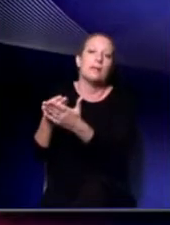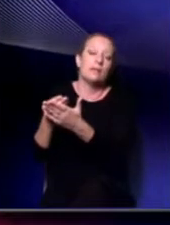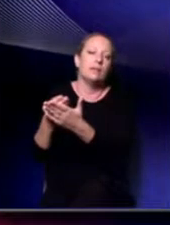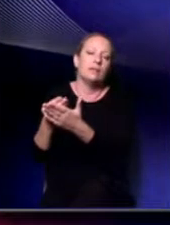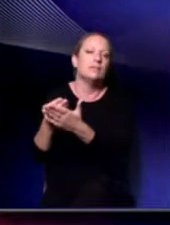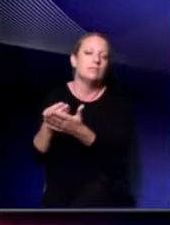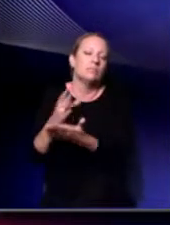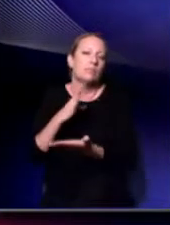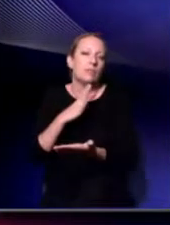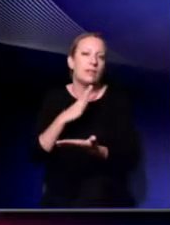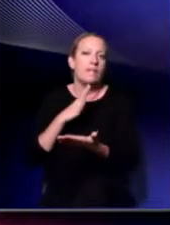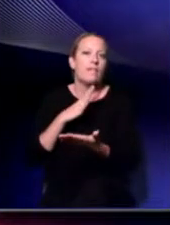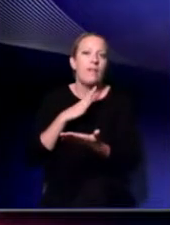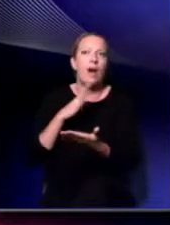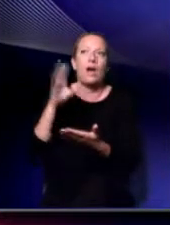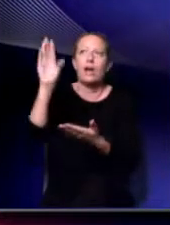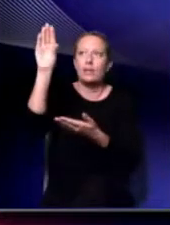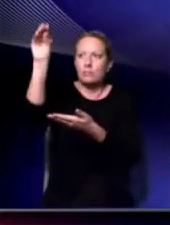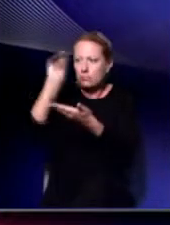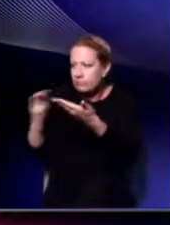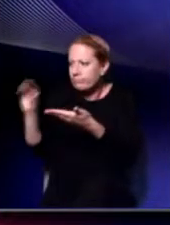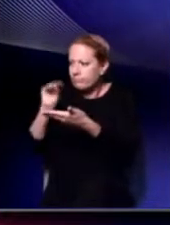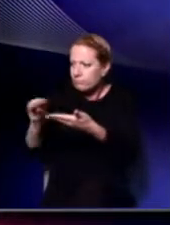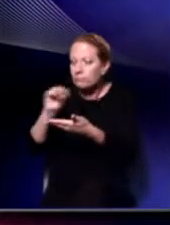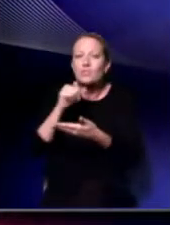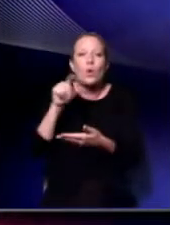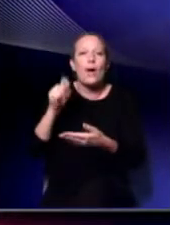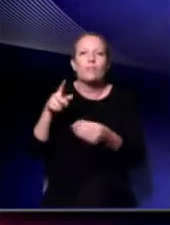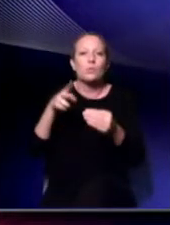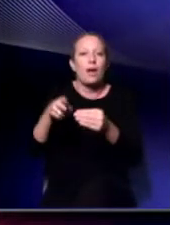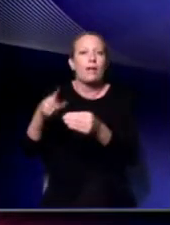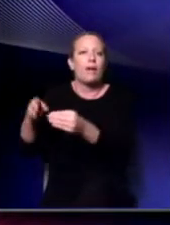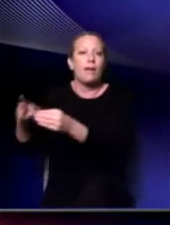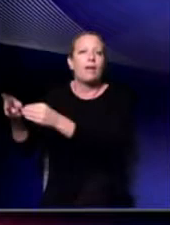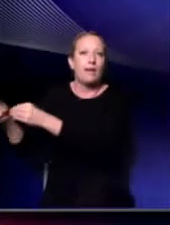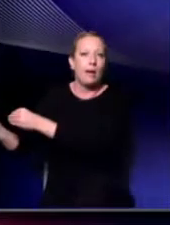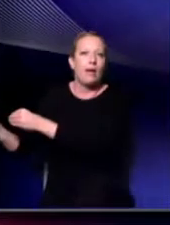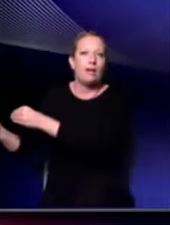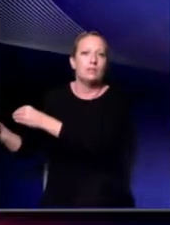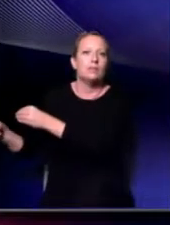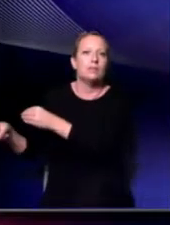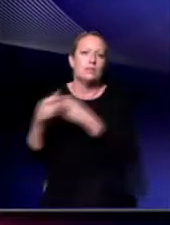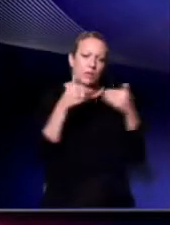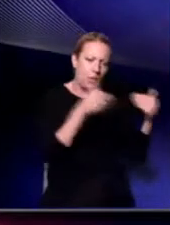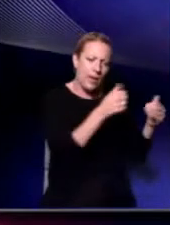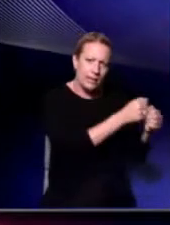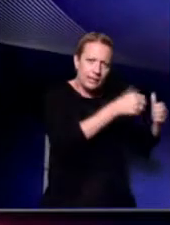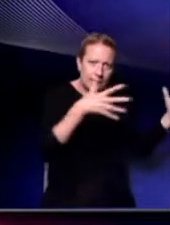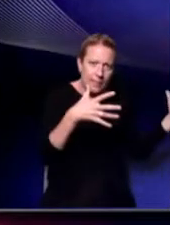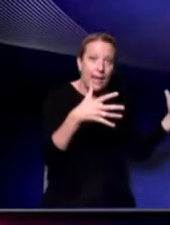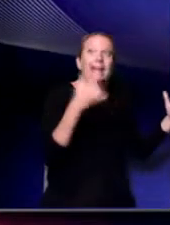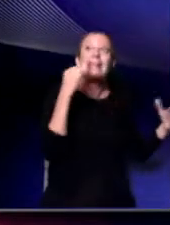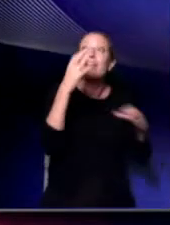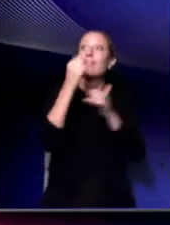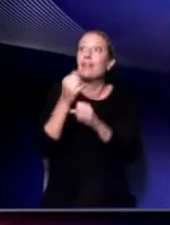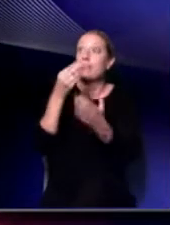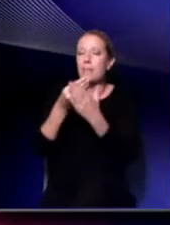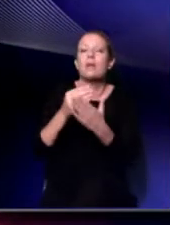from making other cuts, rather than, well, we'll expand if we get the money from the legislature.